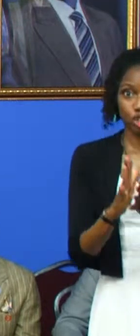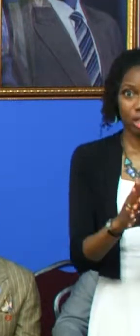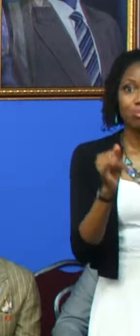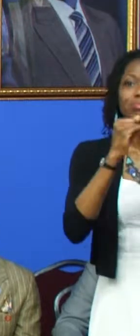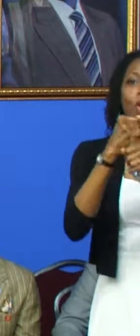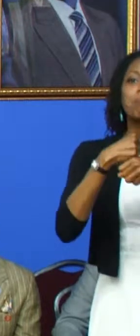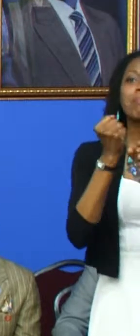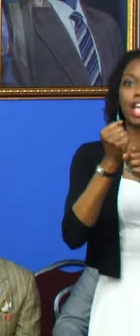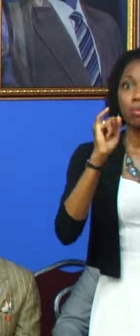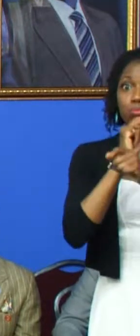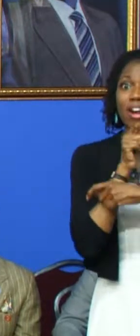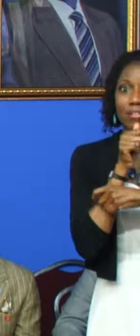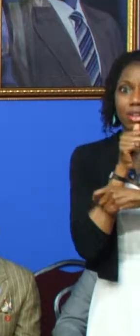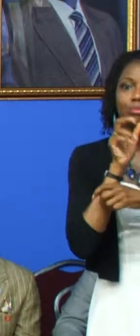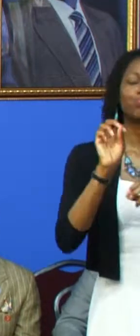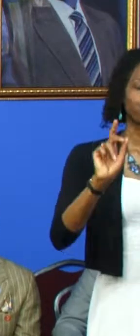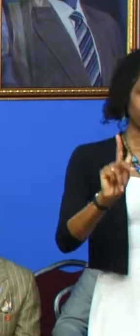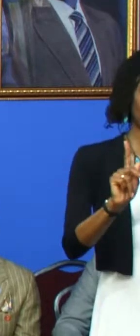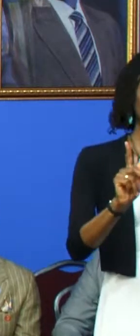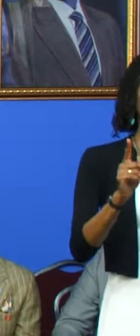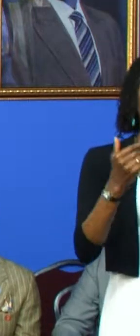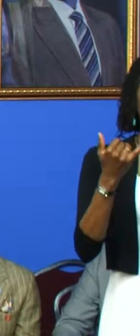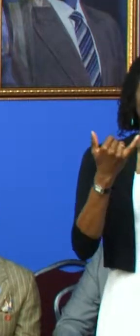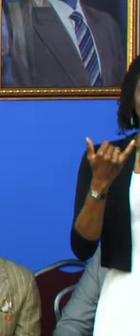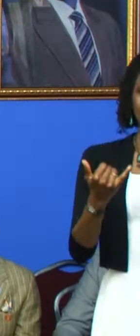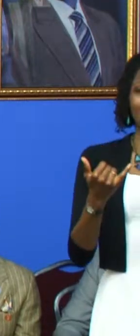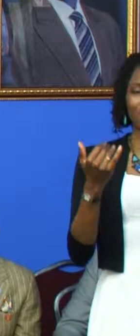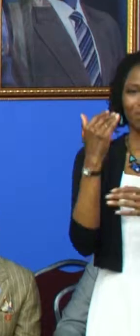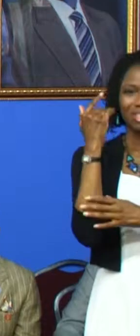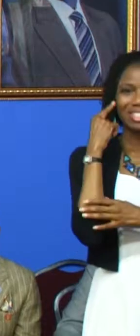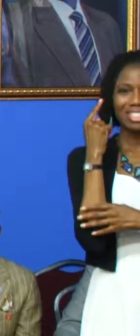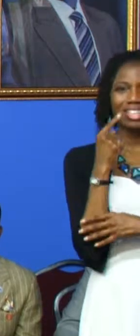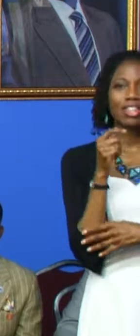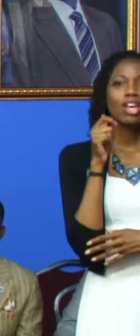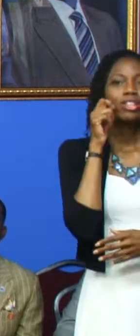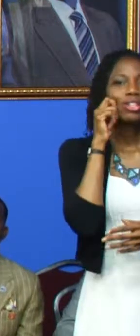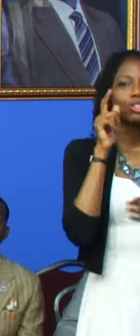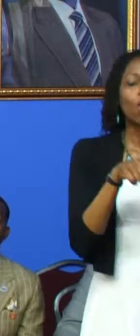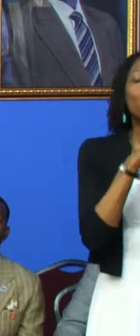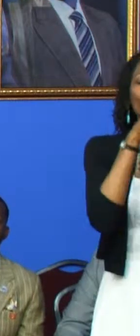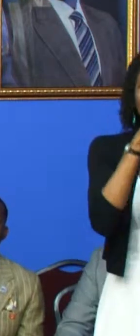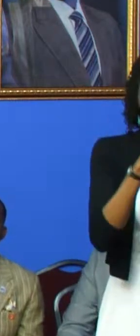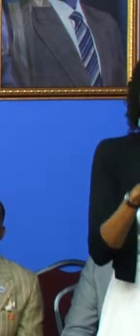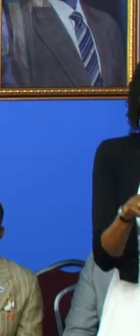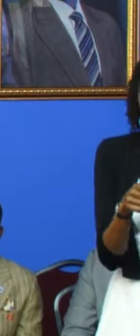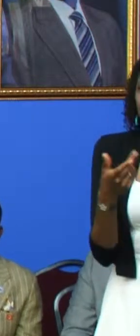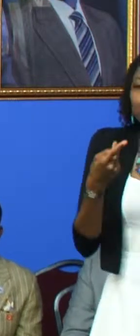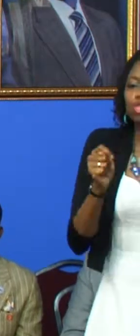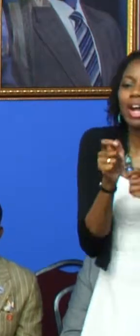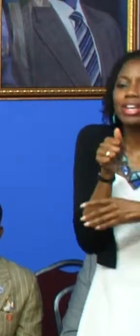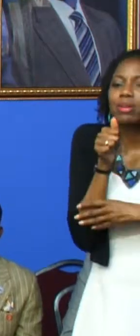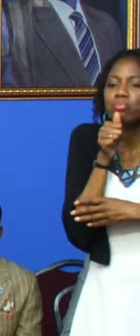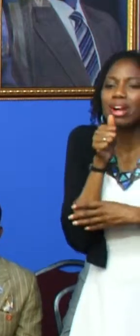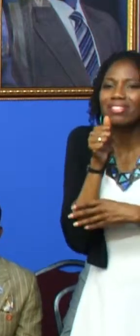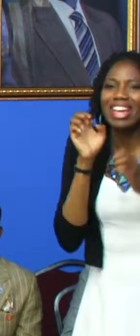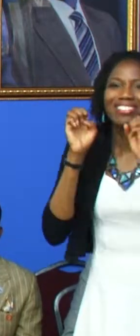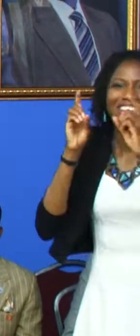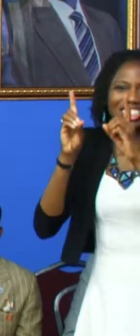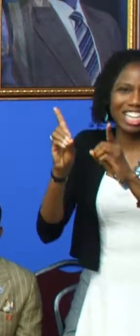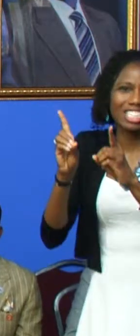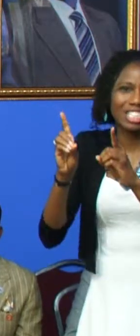a racial history to this privatizing of education and charter movement. It